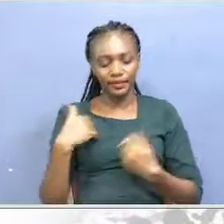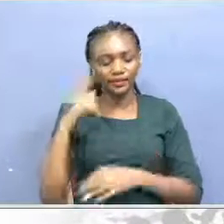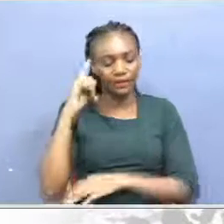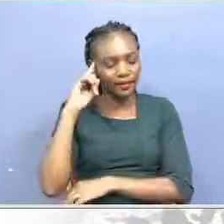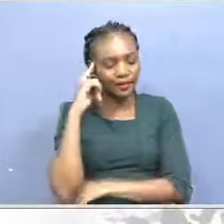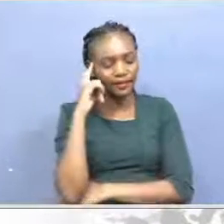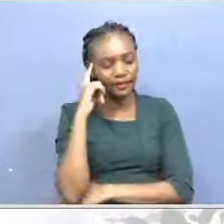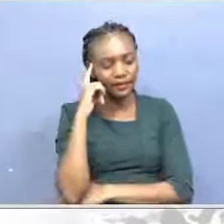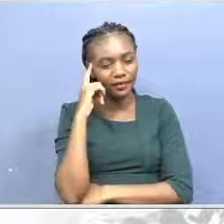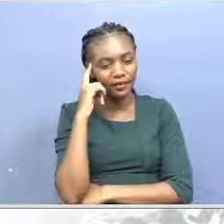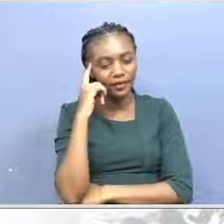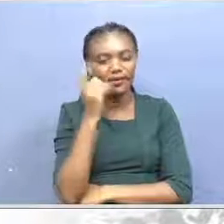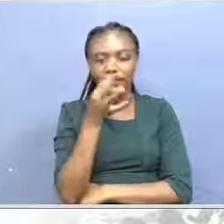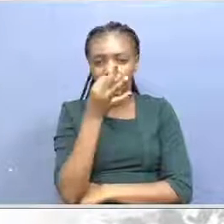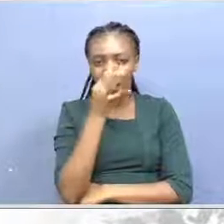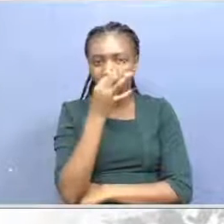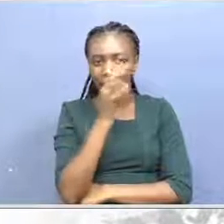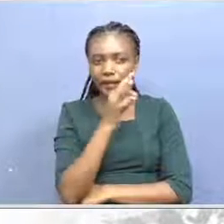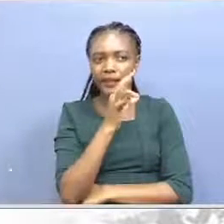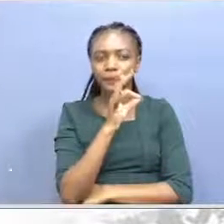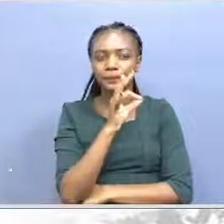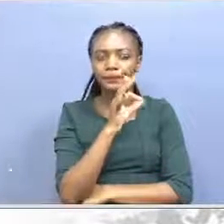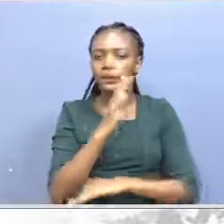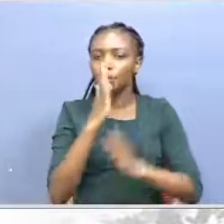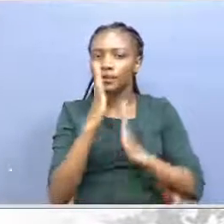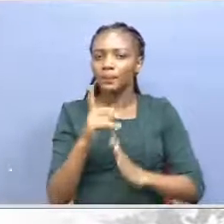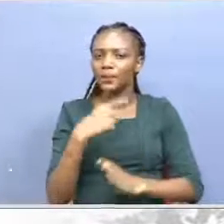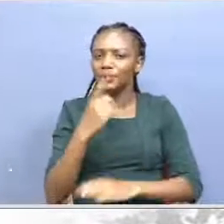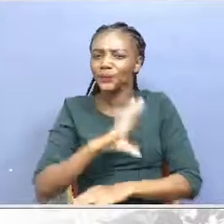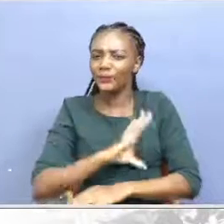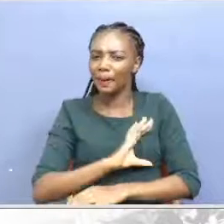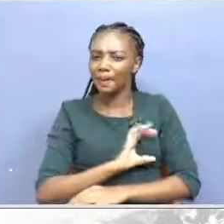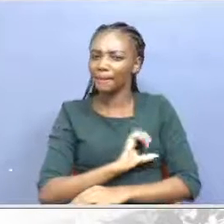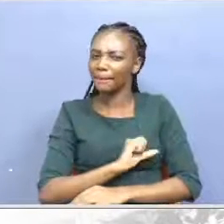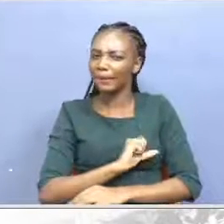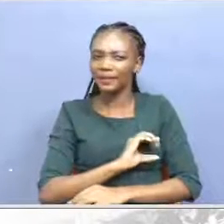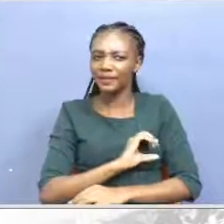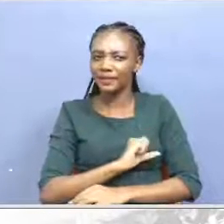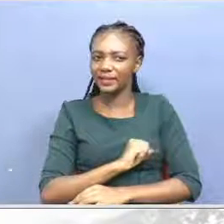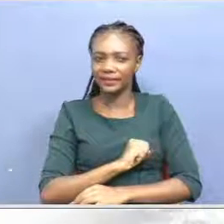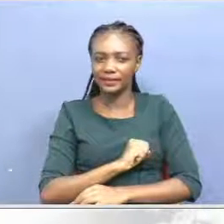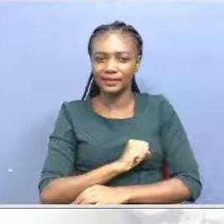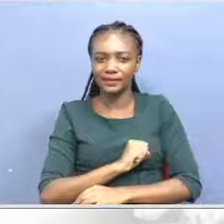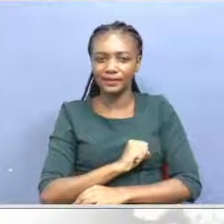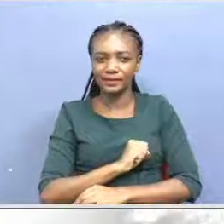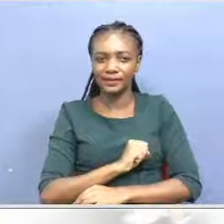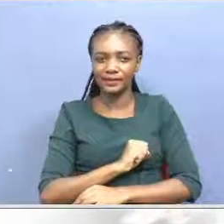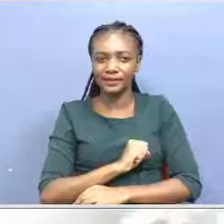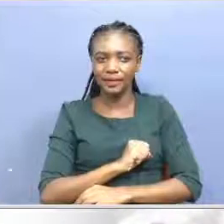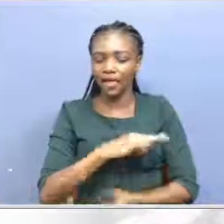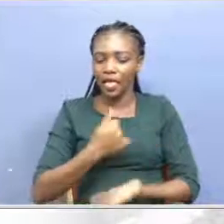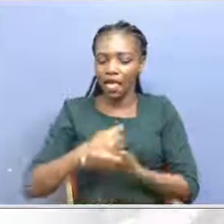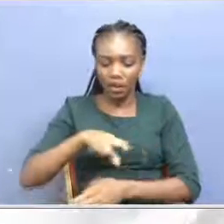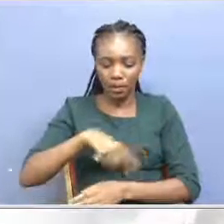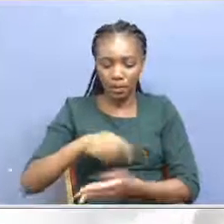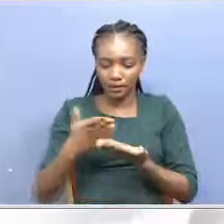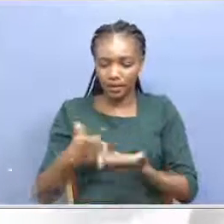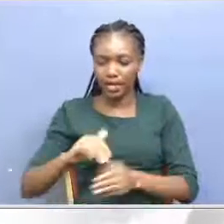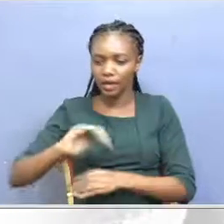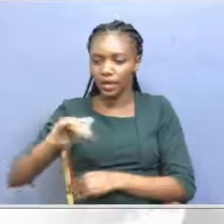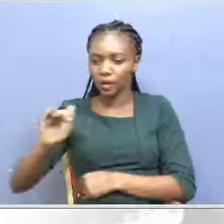kwa Kibaki alikuwa ni mtu patient sana. Alikuwa ni mtu alitusaidia hapa county ya